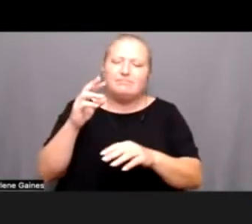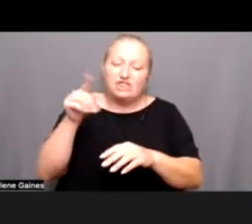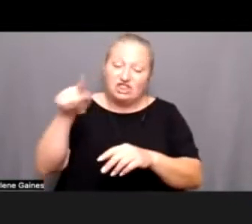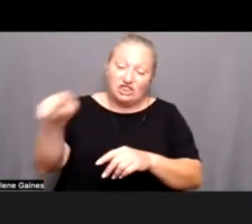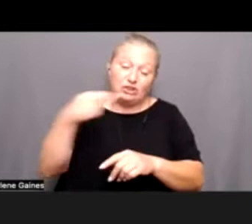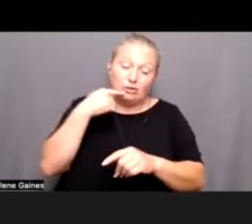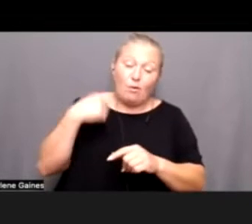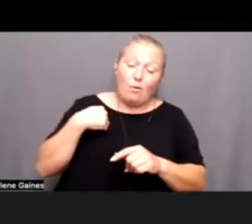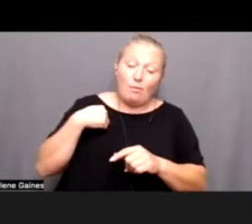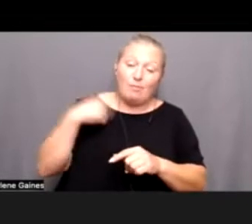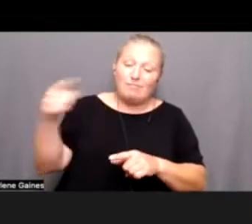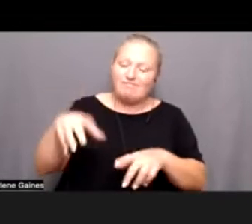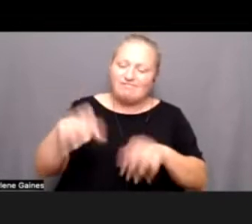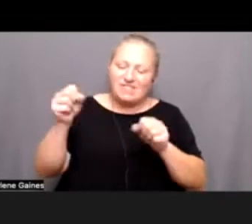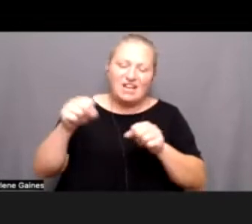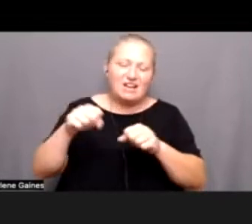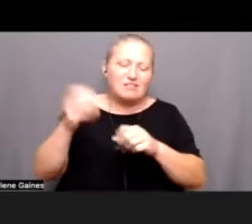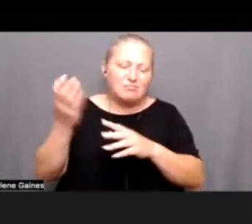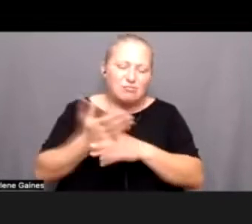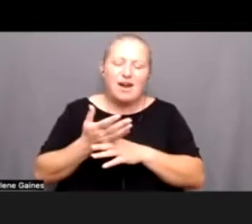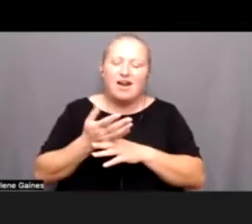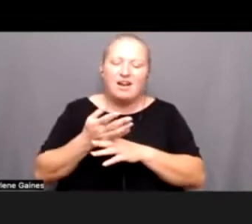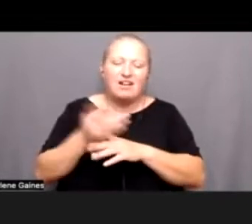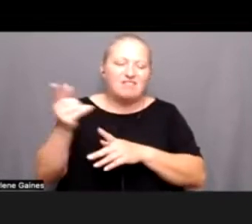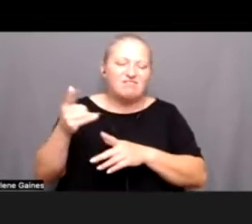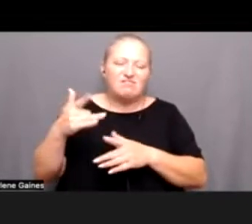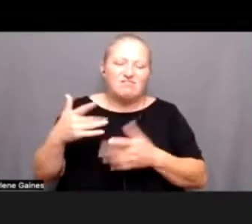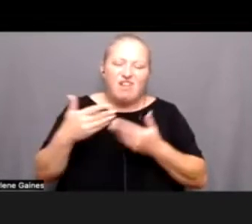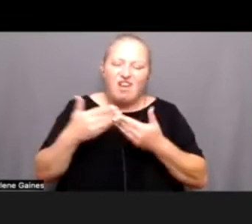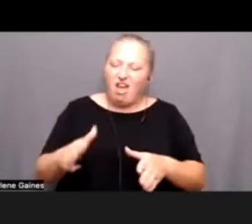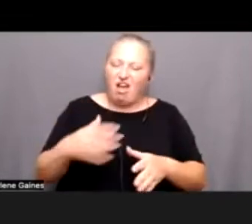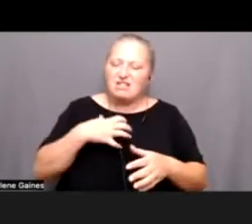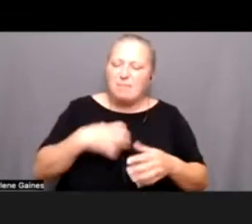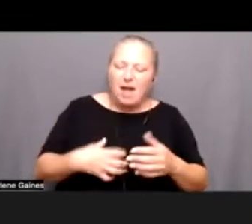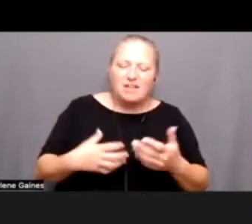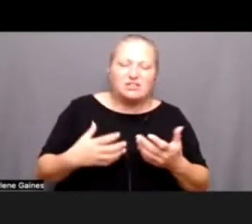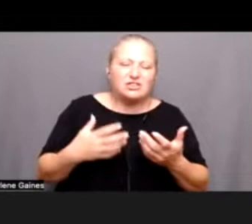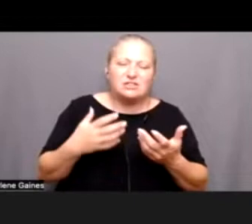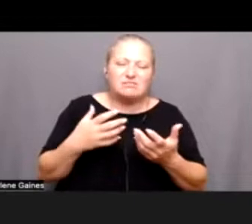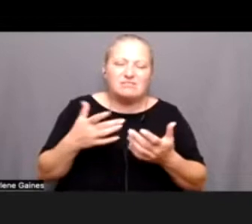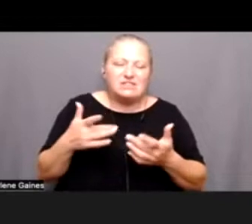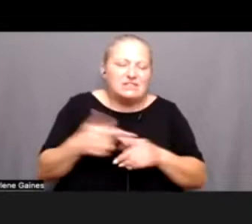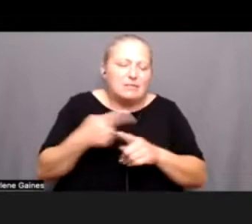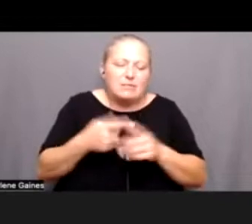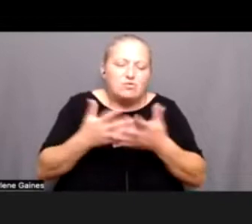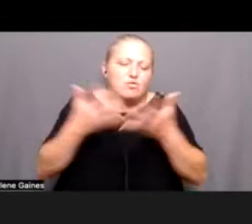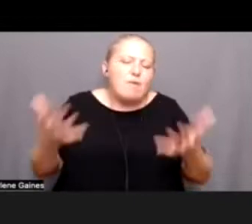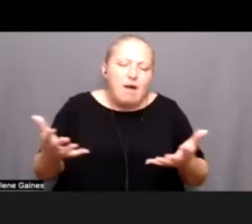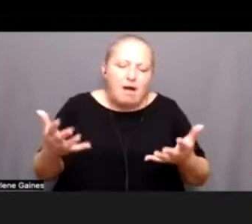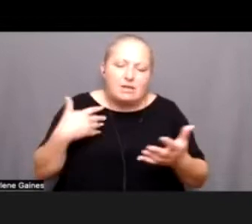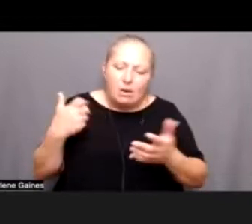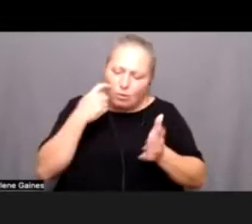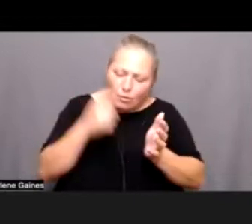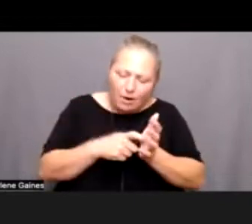told me she's taken a break and she kind of lost some of the passion, and it's getting to be too, you know, sometimes it's too much. And so, you know, I want to